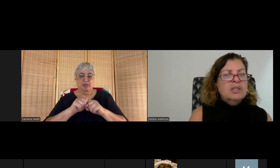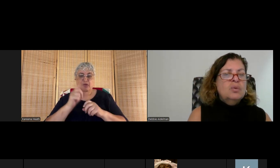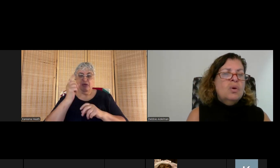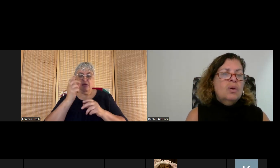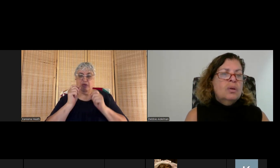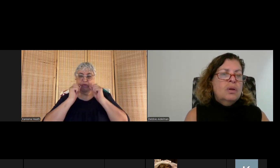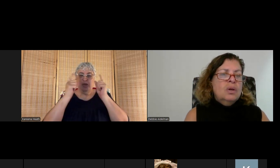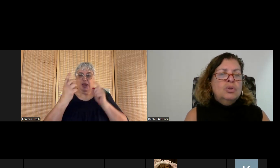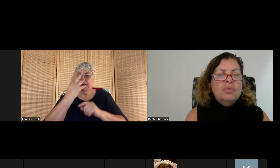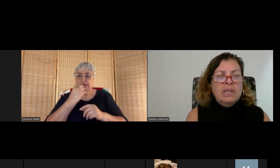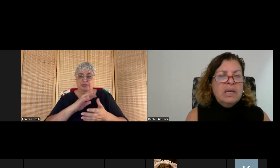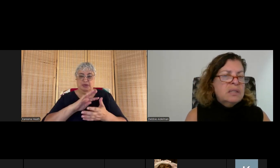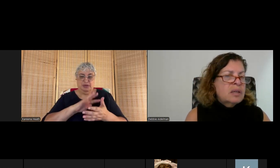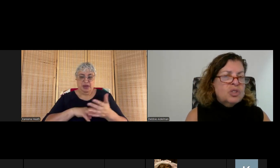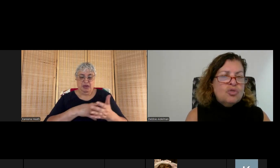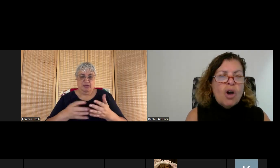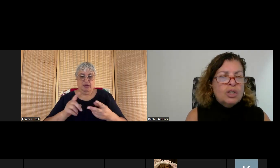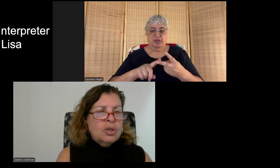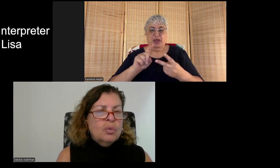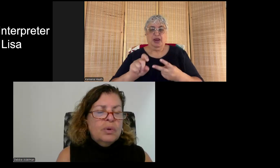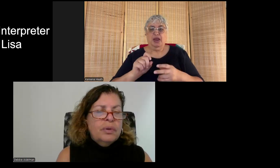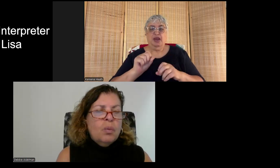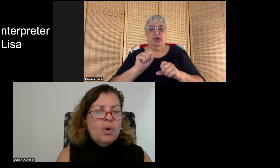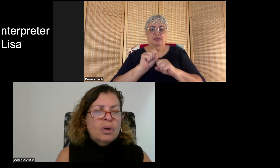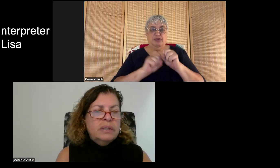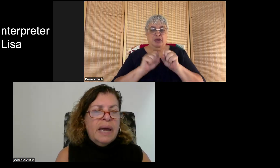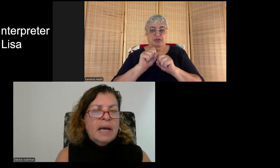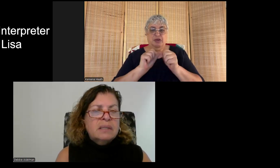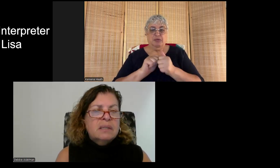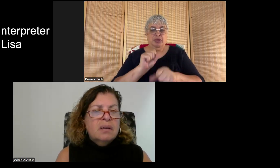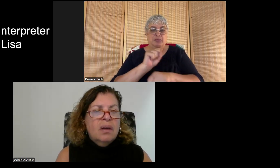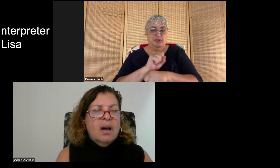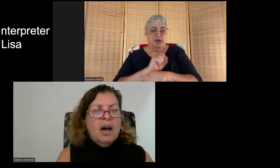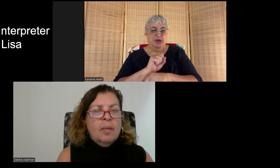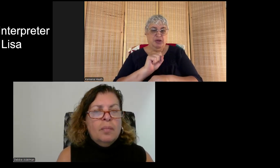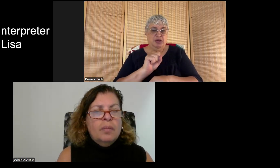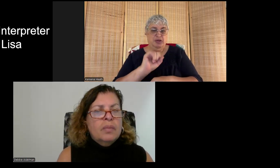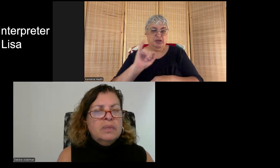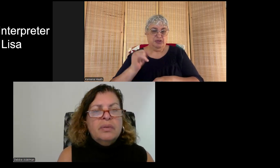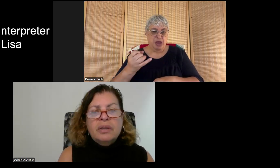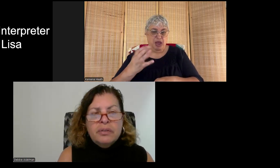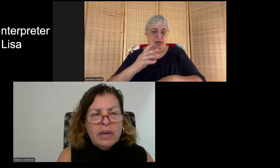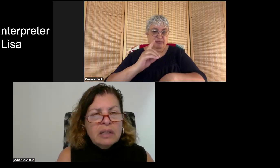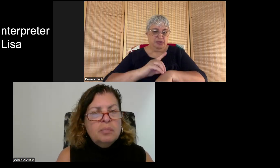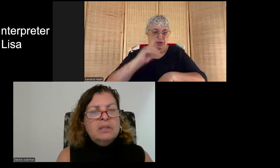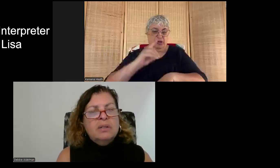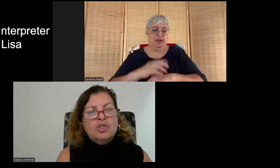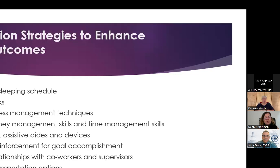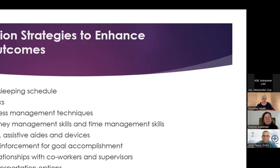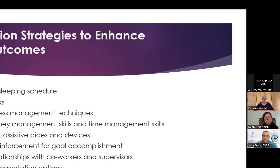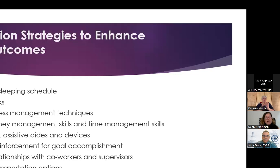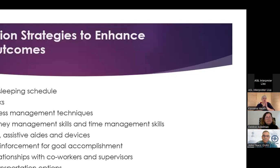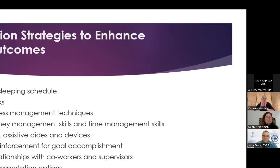sleeping schedule? Do they need some structure with their work tasks? The development